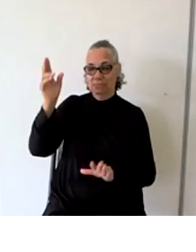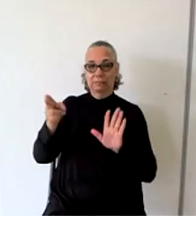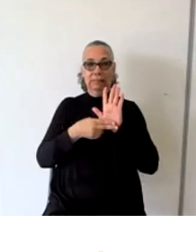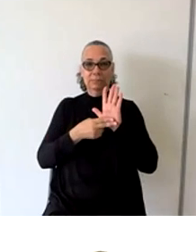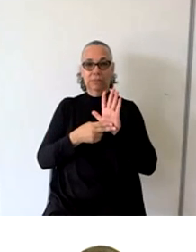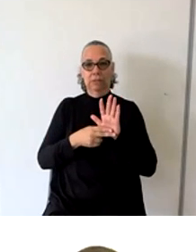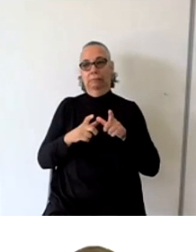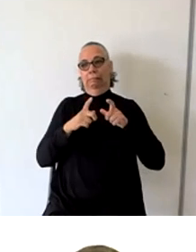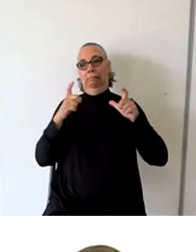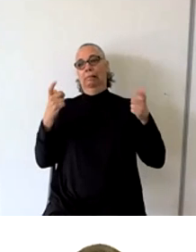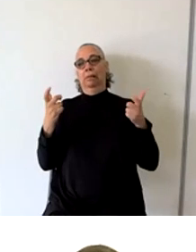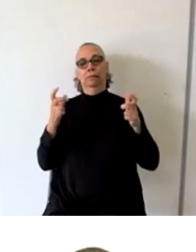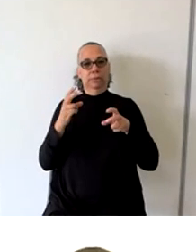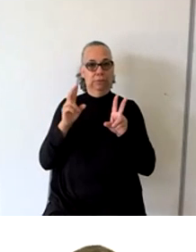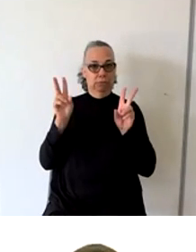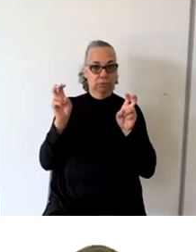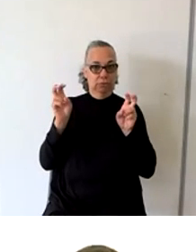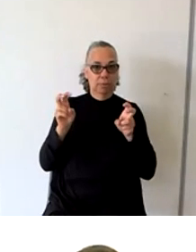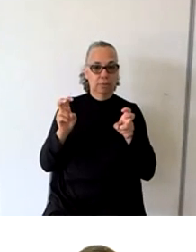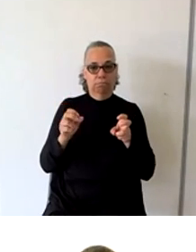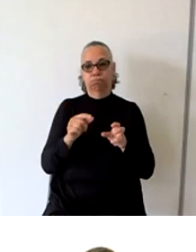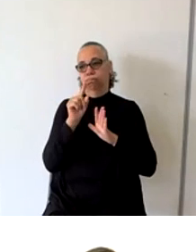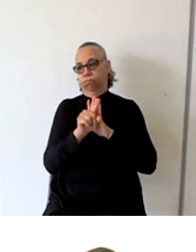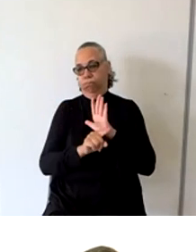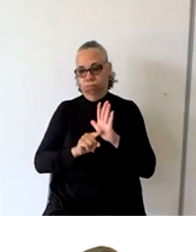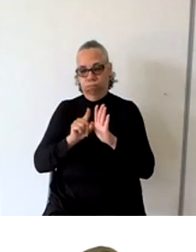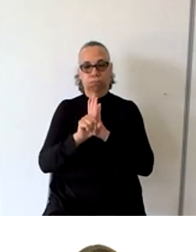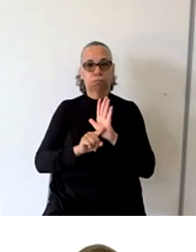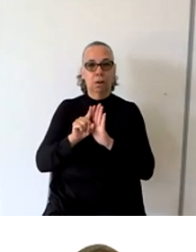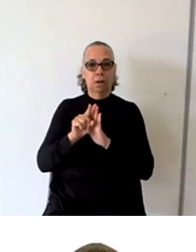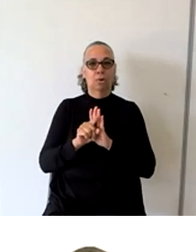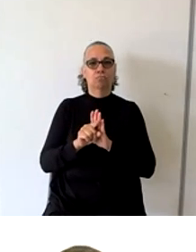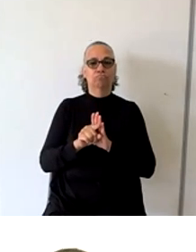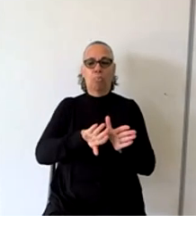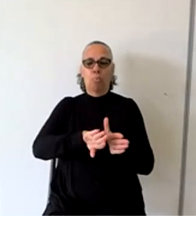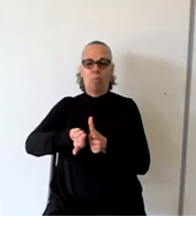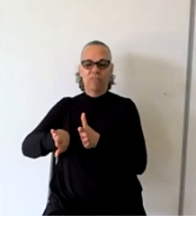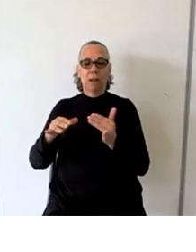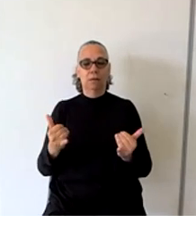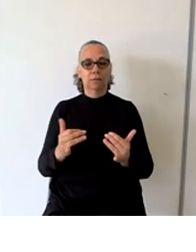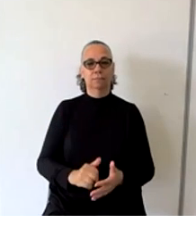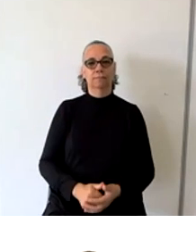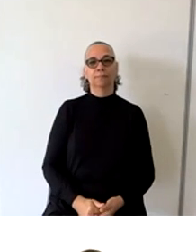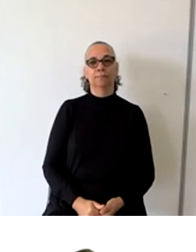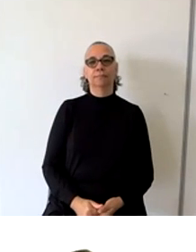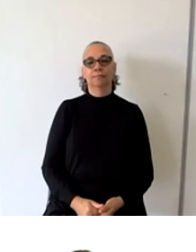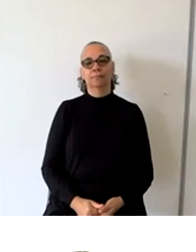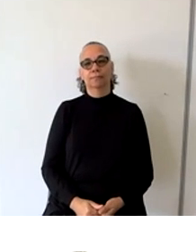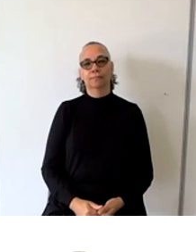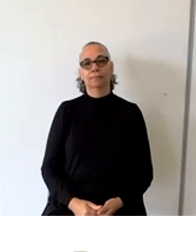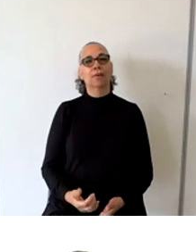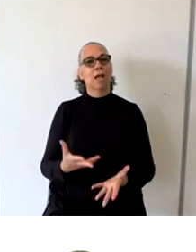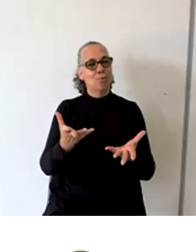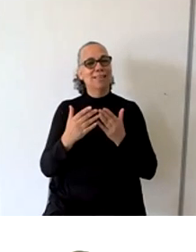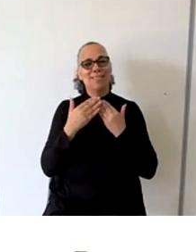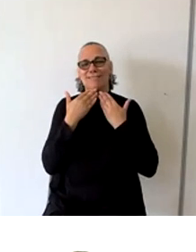huge topic that we could have gone into for hours. So we're going to put that one to the side. Yeah. So I just want to say thank